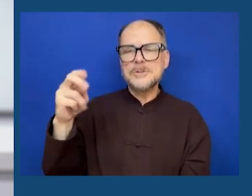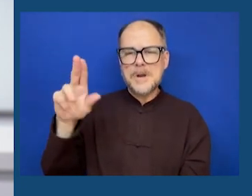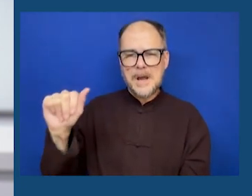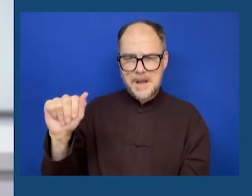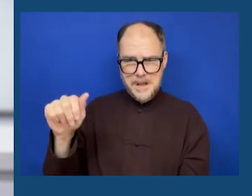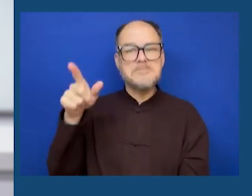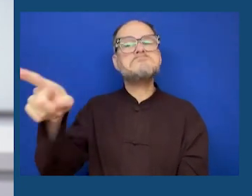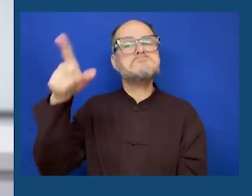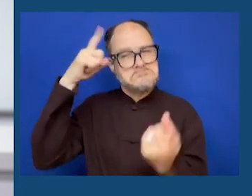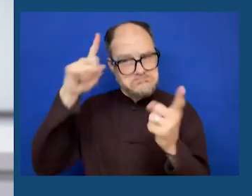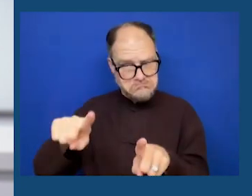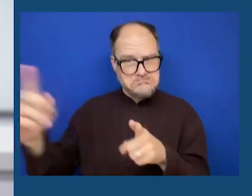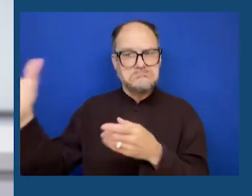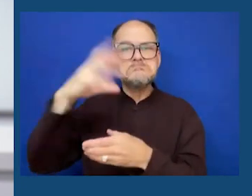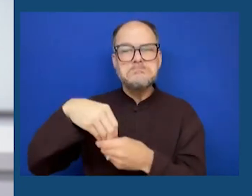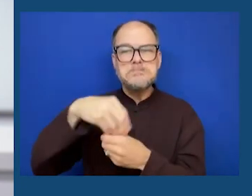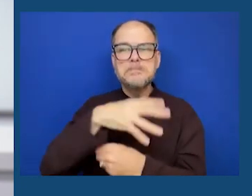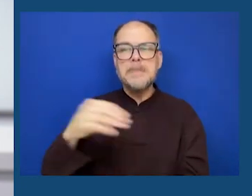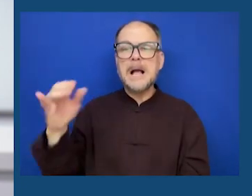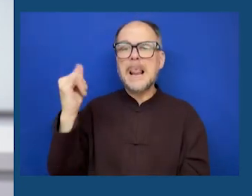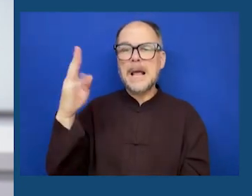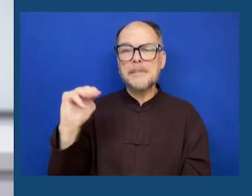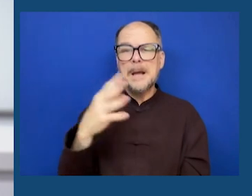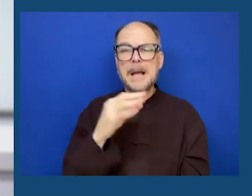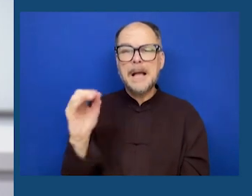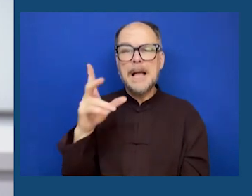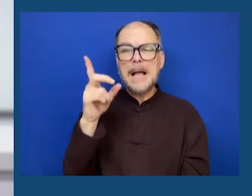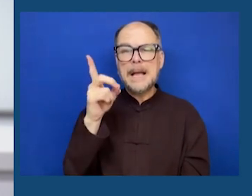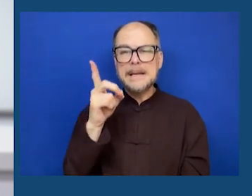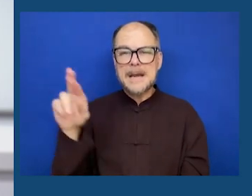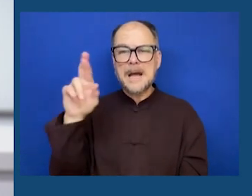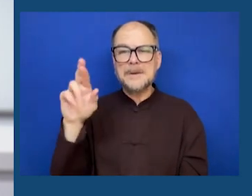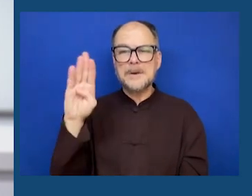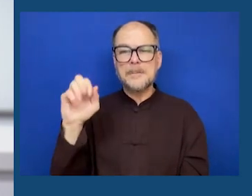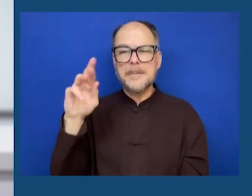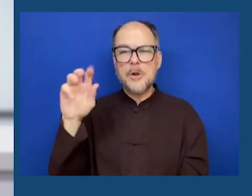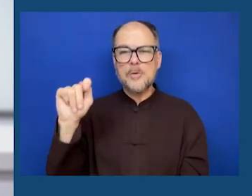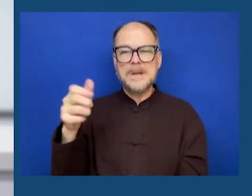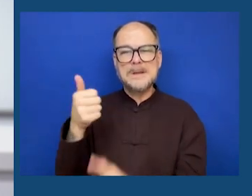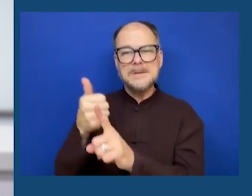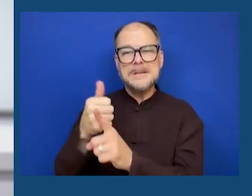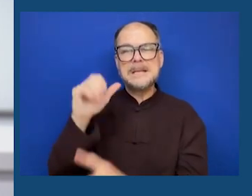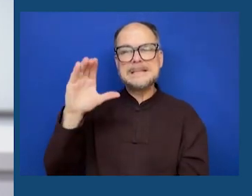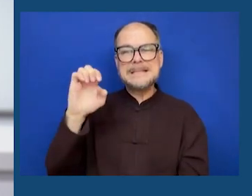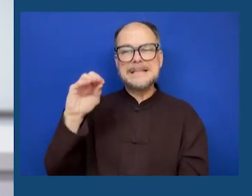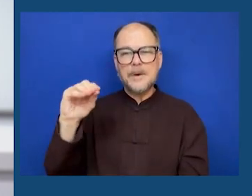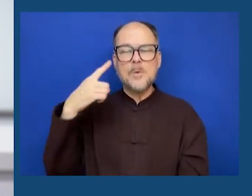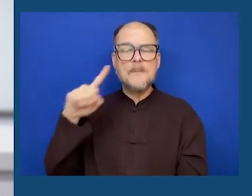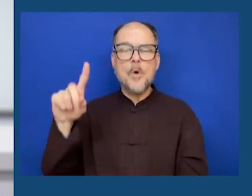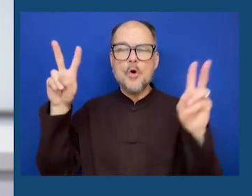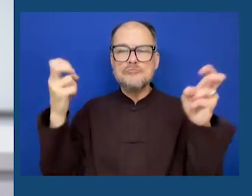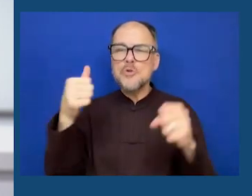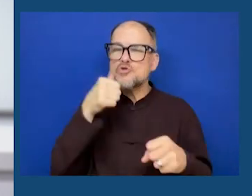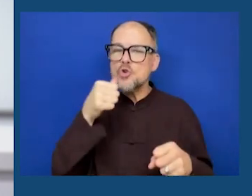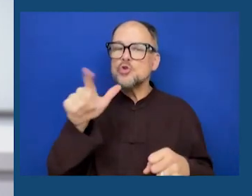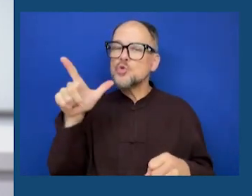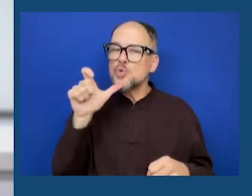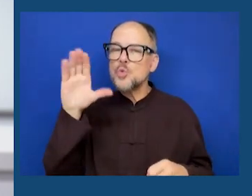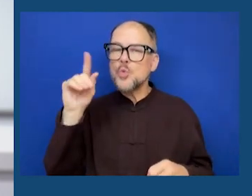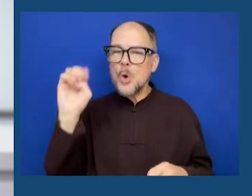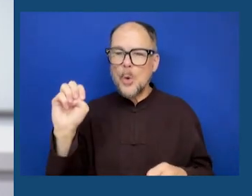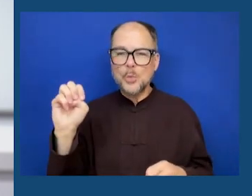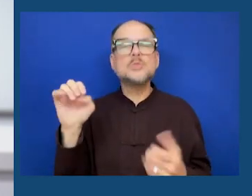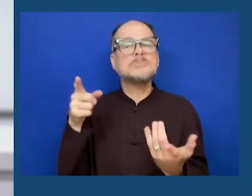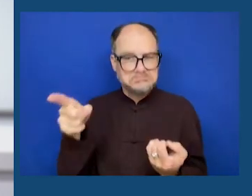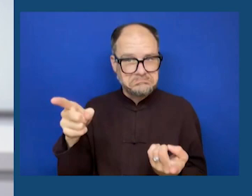Everybody knows IBM, but Dr. Tarika Barrett, the CEO of Girls Who Code, and I'll give you a quick story about Girls Who Code because I